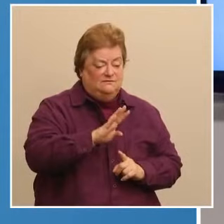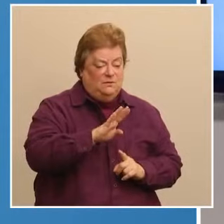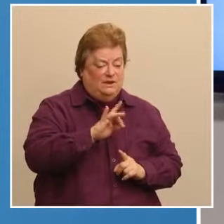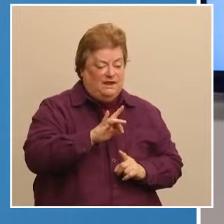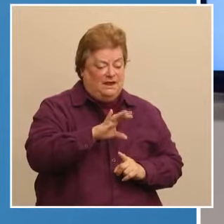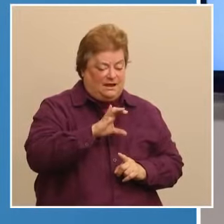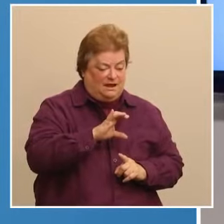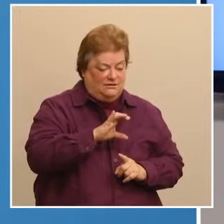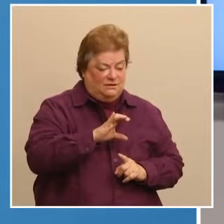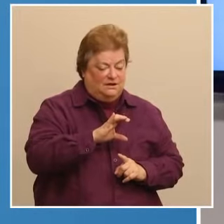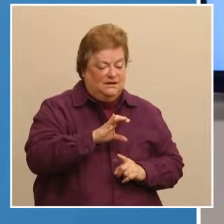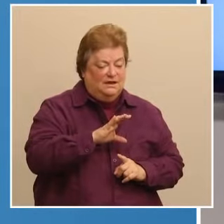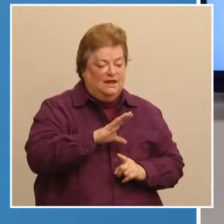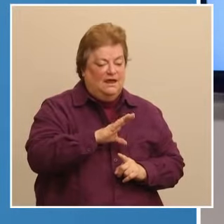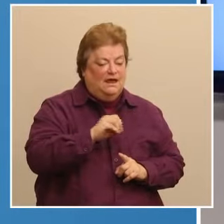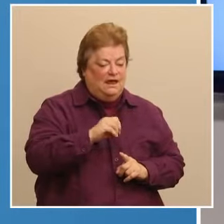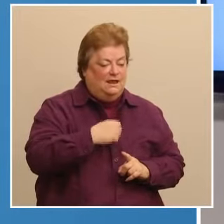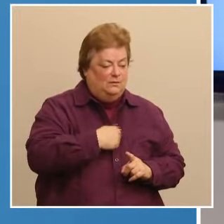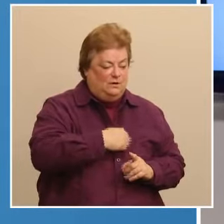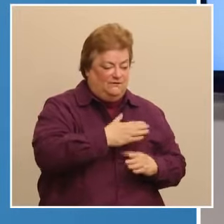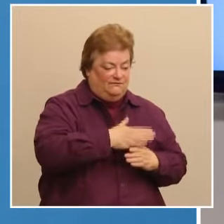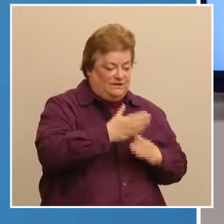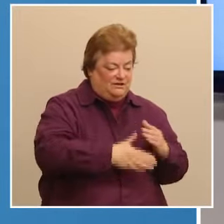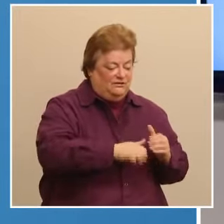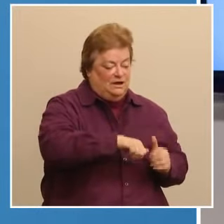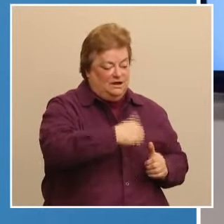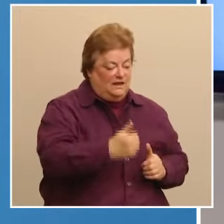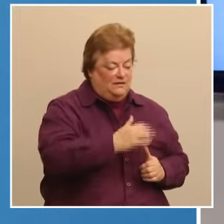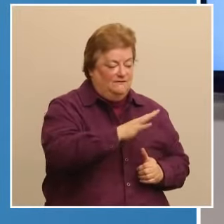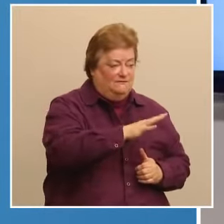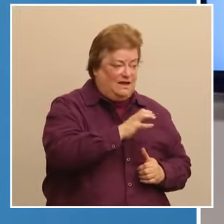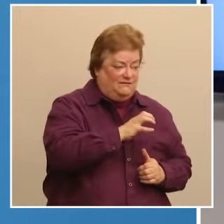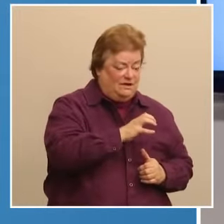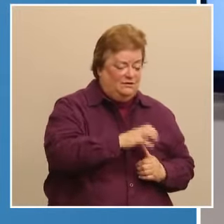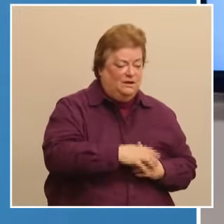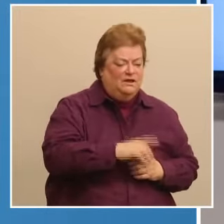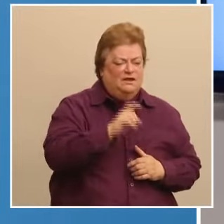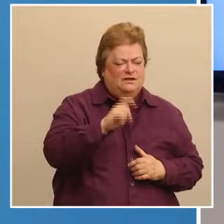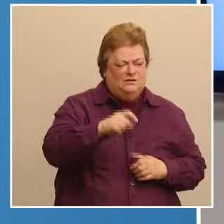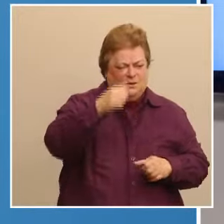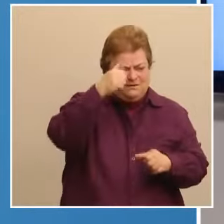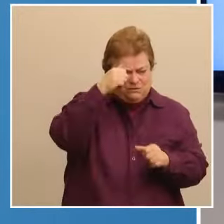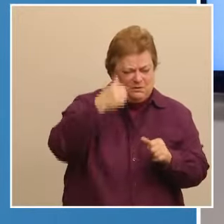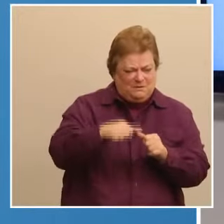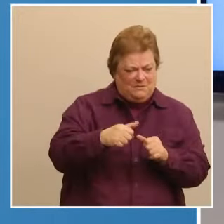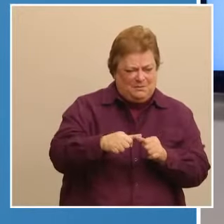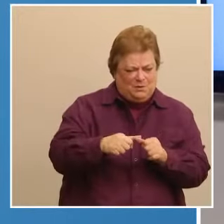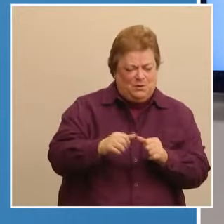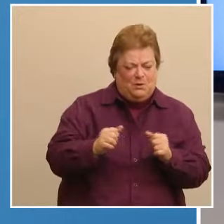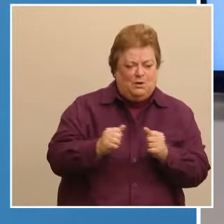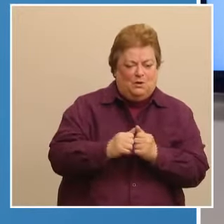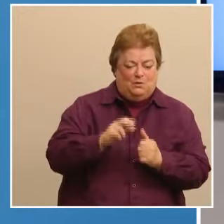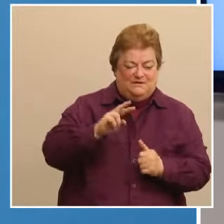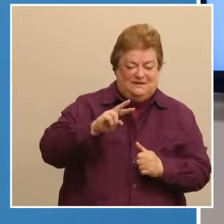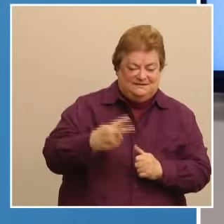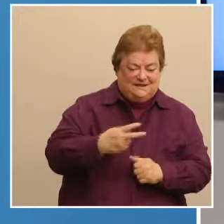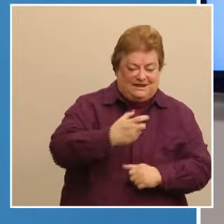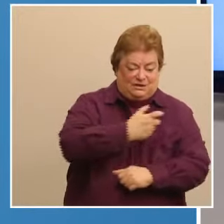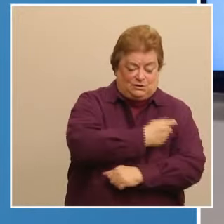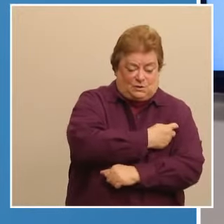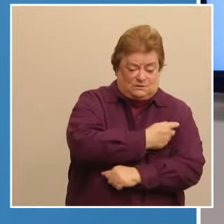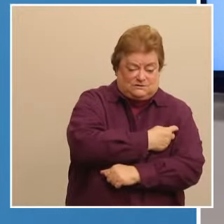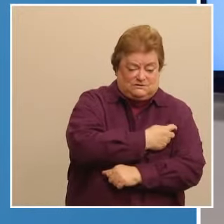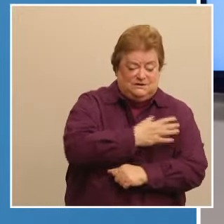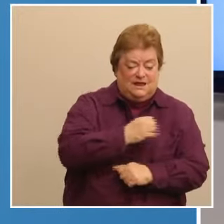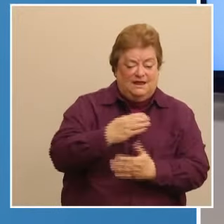and we're completing another 500. So you have to remember that with the second doses and some of